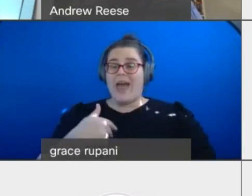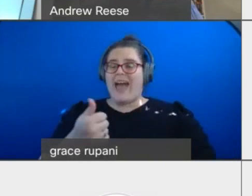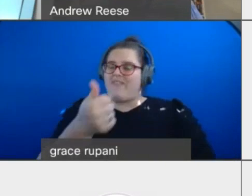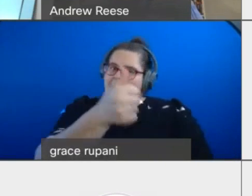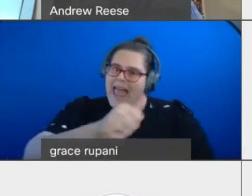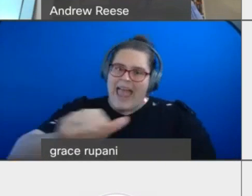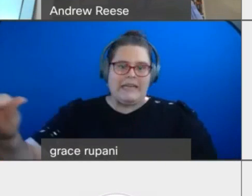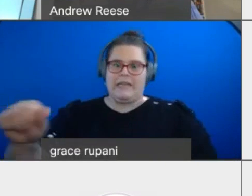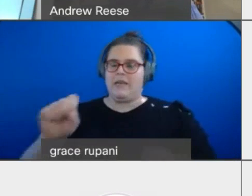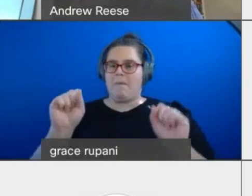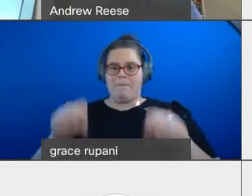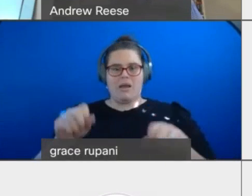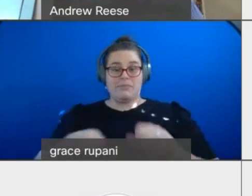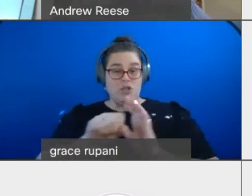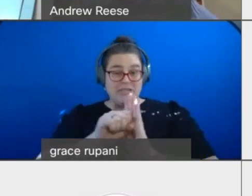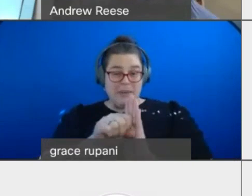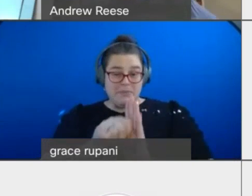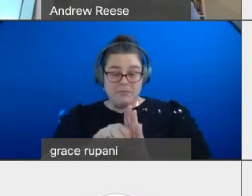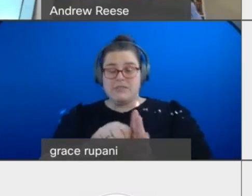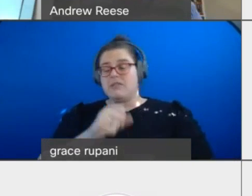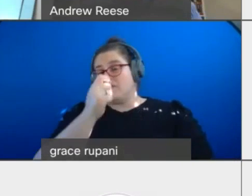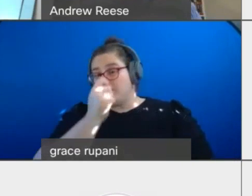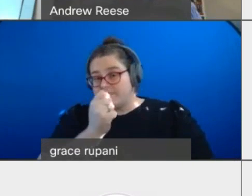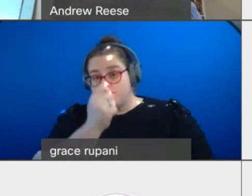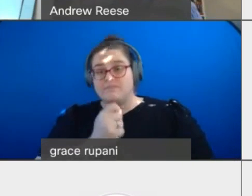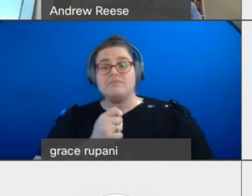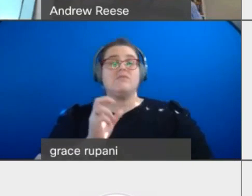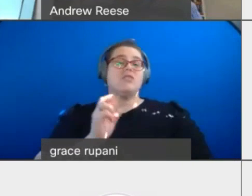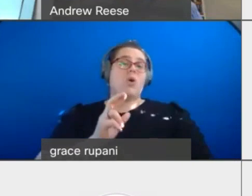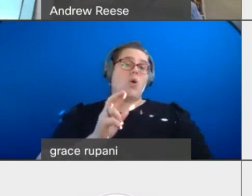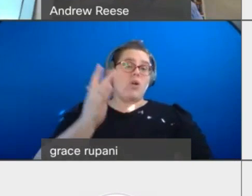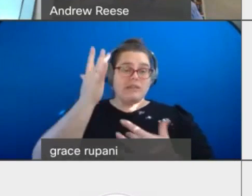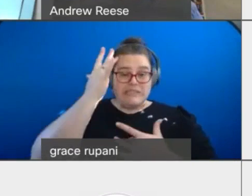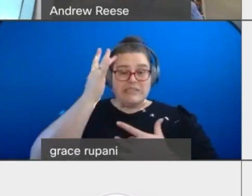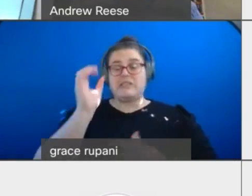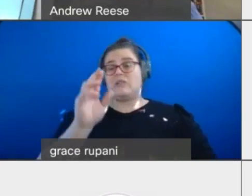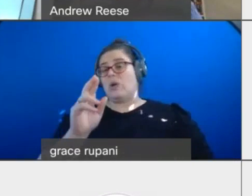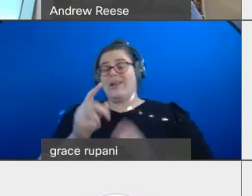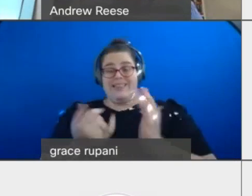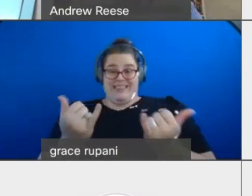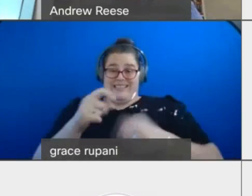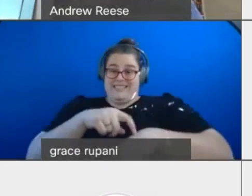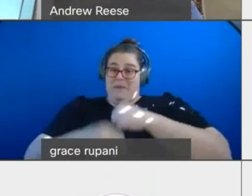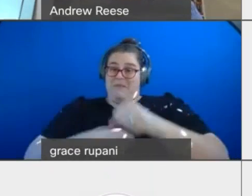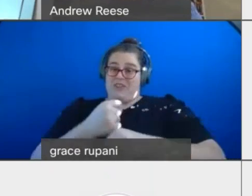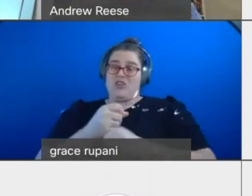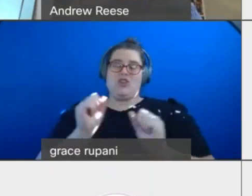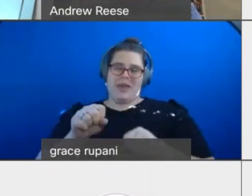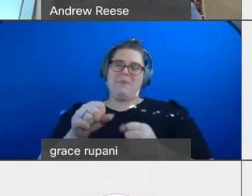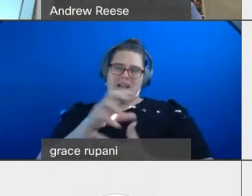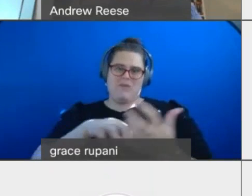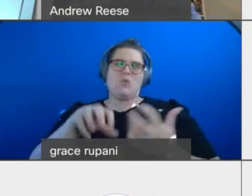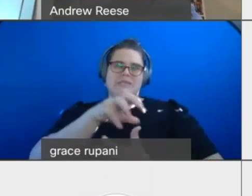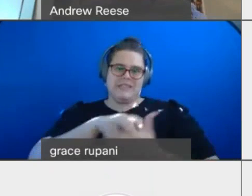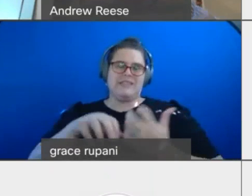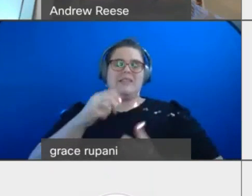COVID, which can be, this time of year can be very confusing, because as I say, there are lots of people who